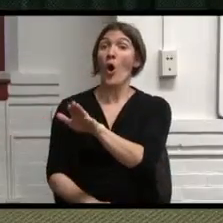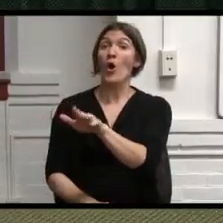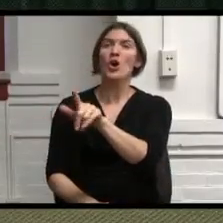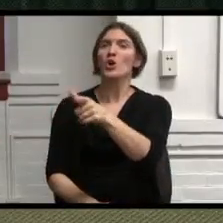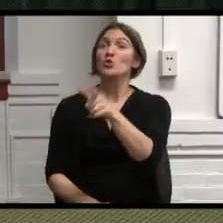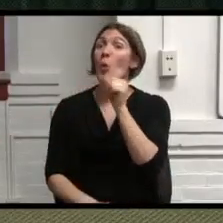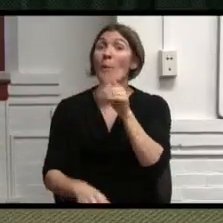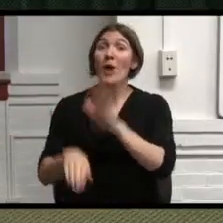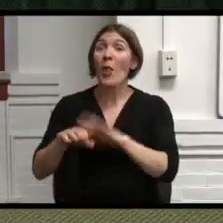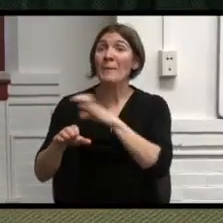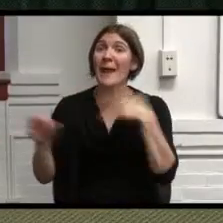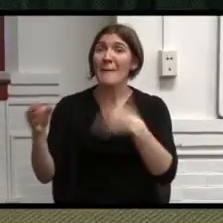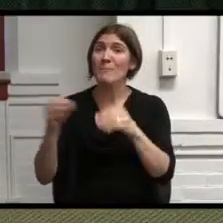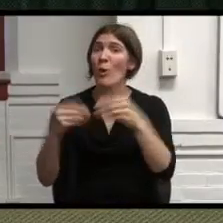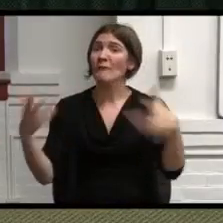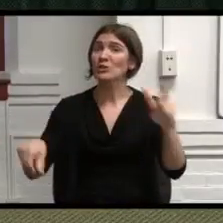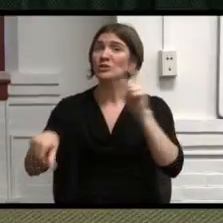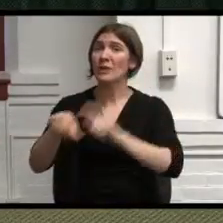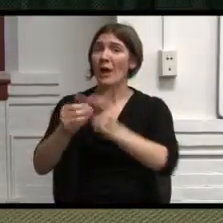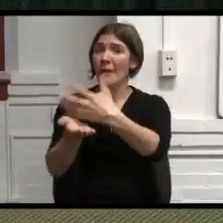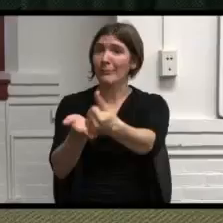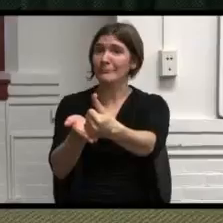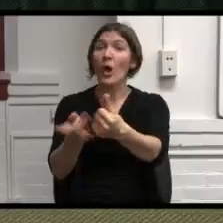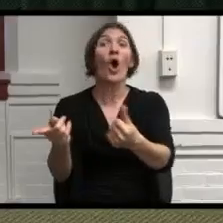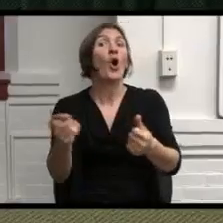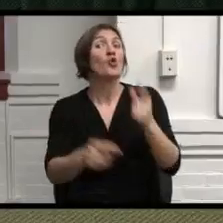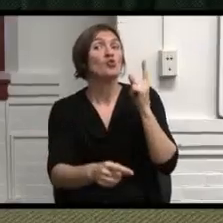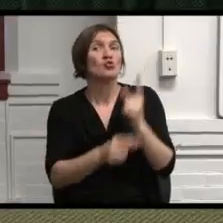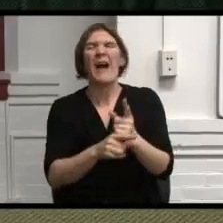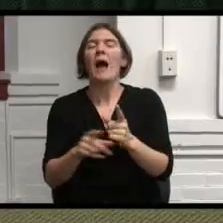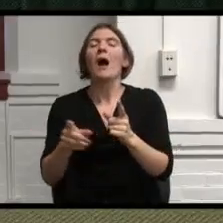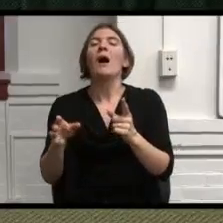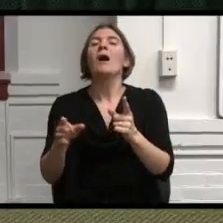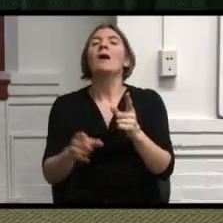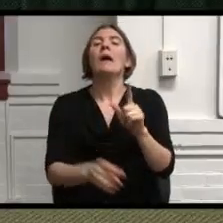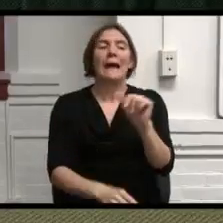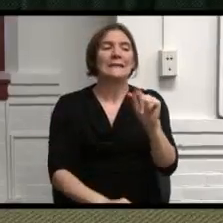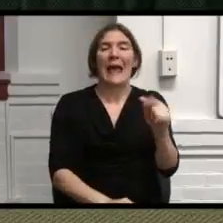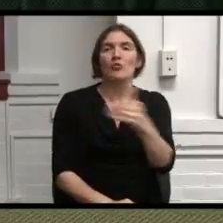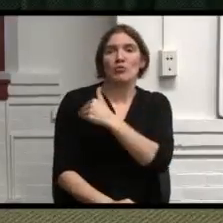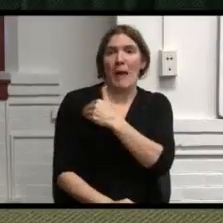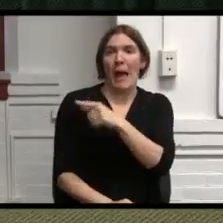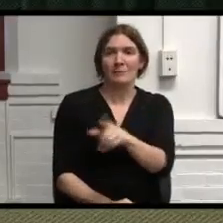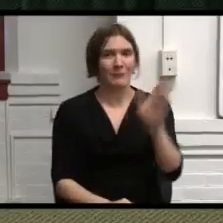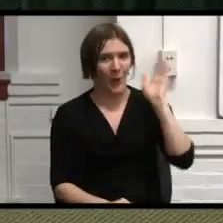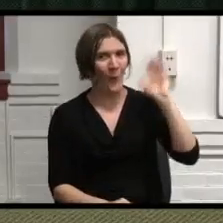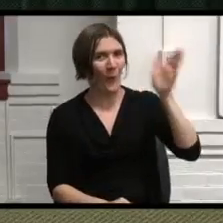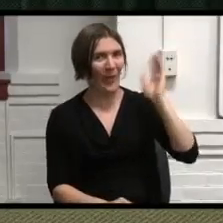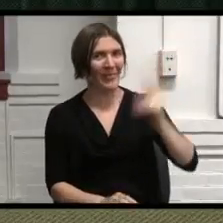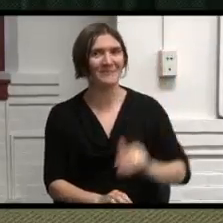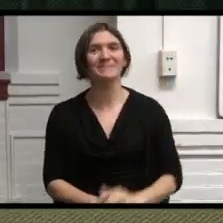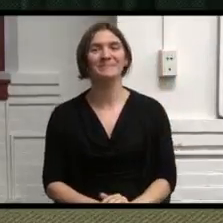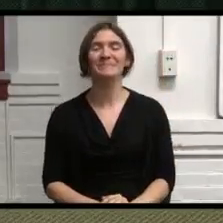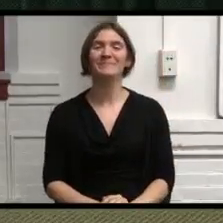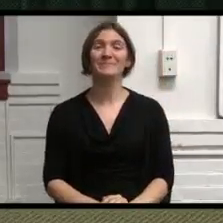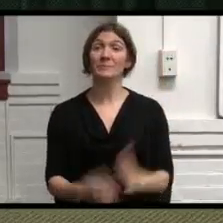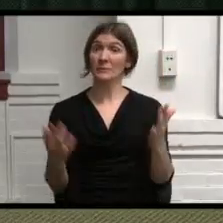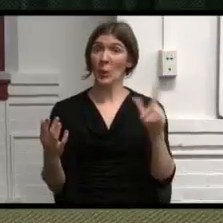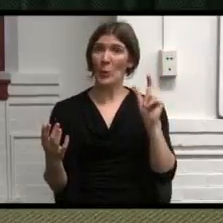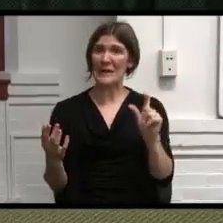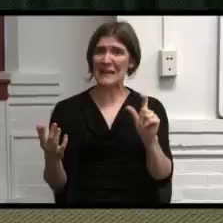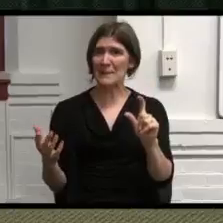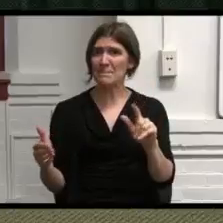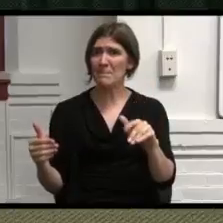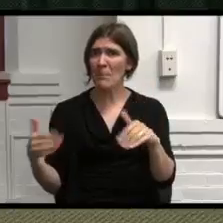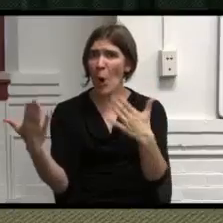gone. Yeah, that's okay. Well, Lynette, you'll remind us, I'll remind you, yes. that you will. So do we need, how